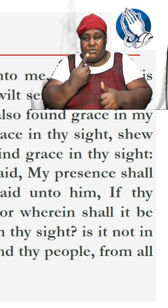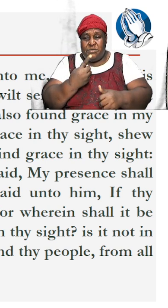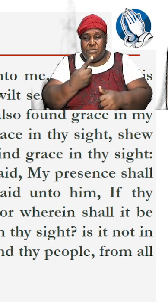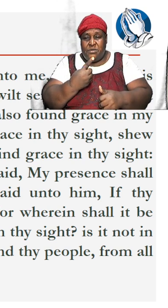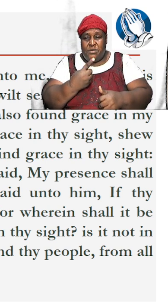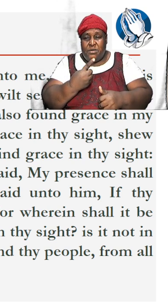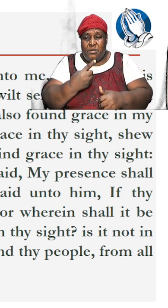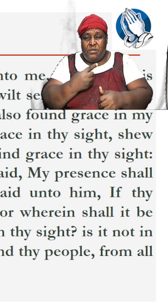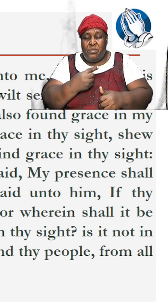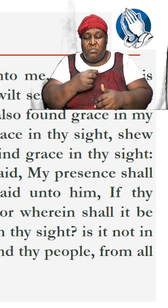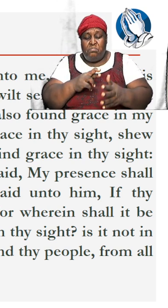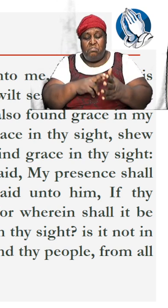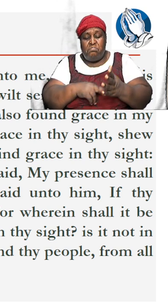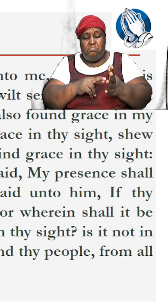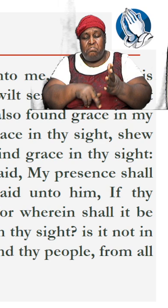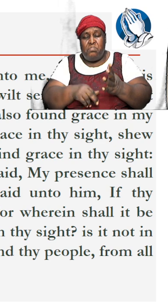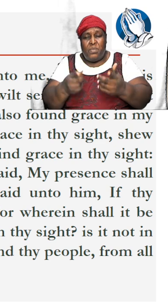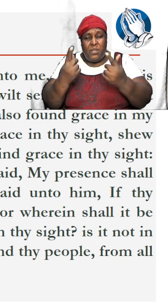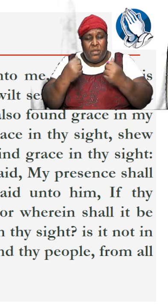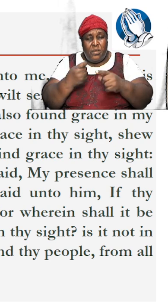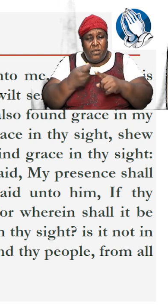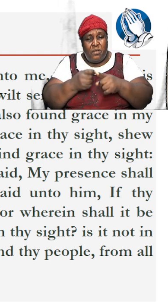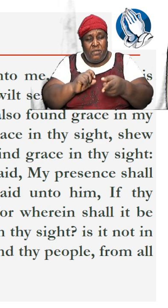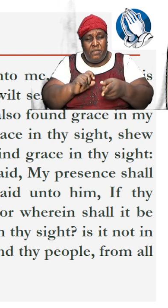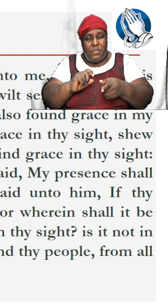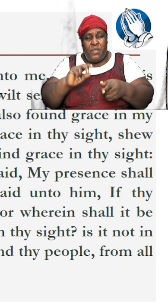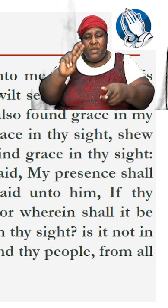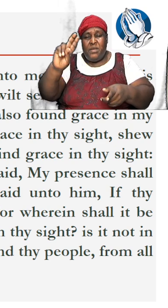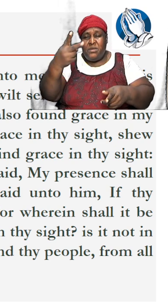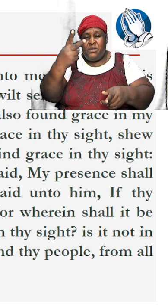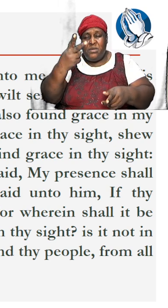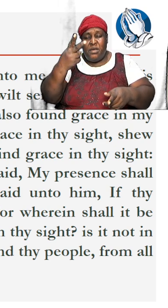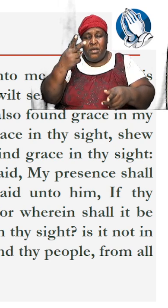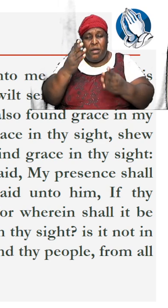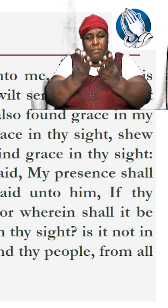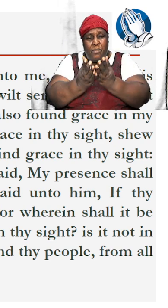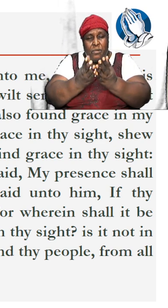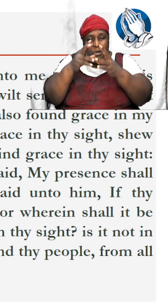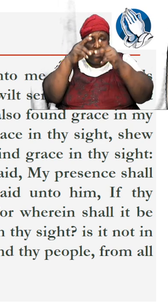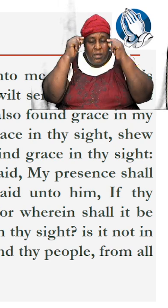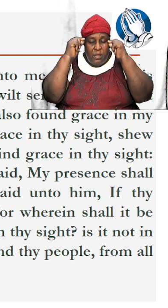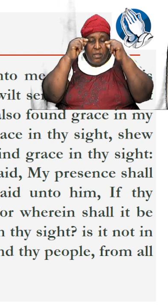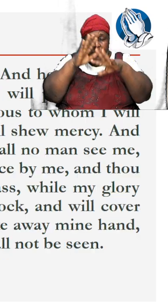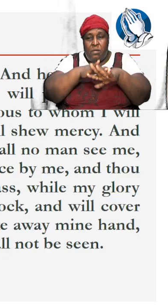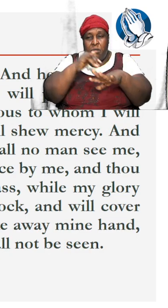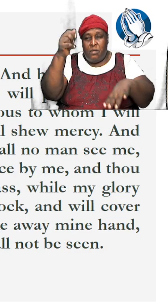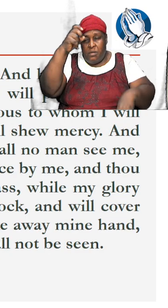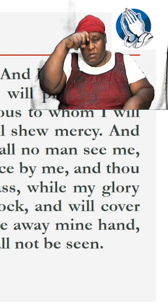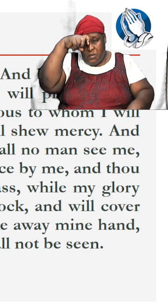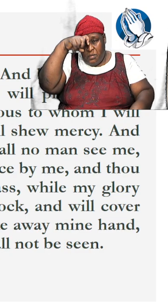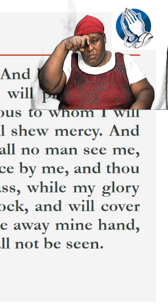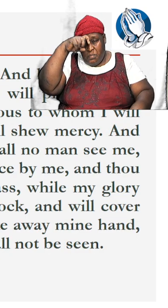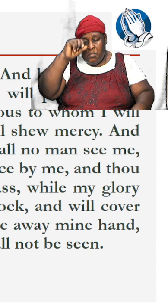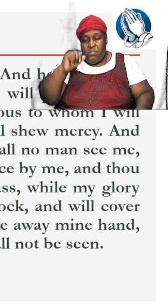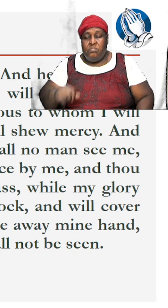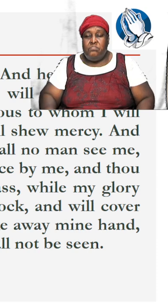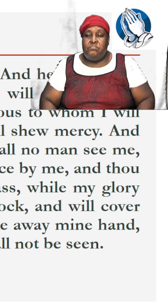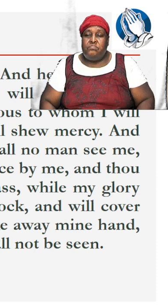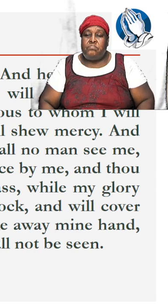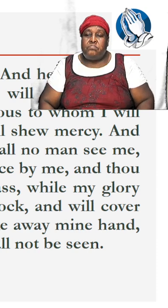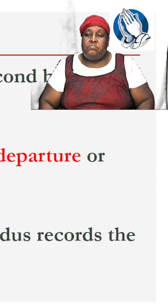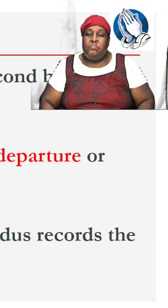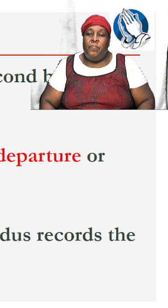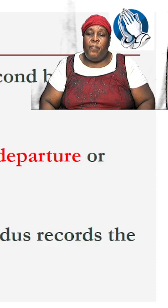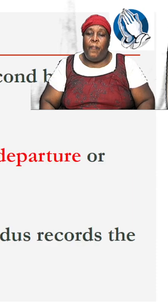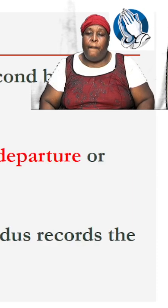read comes from the second book of Moses called Exodus. Praise God.